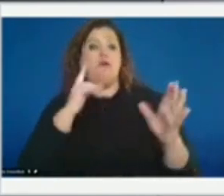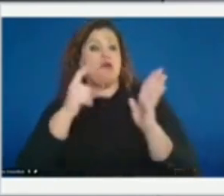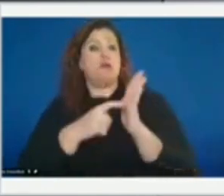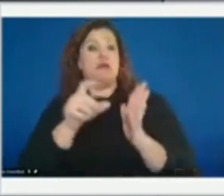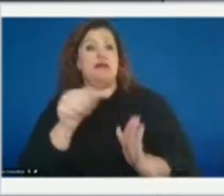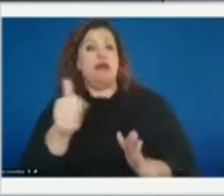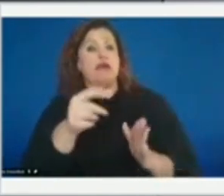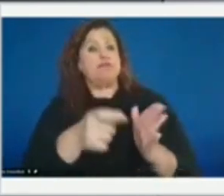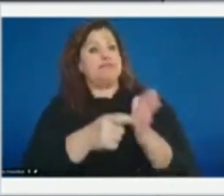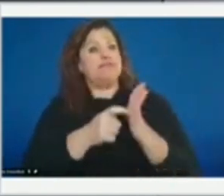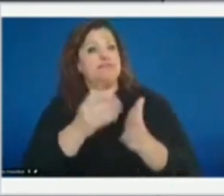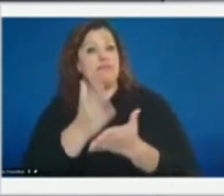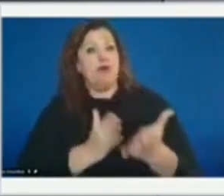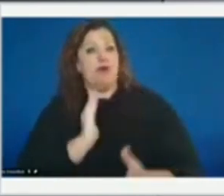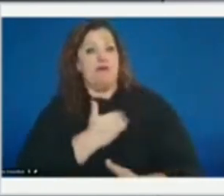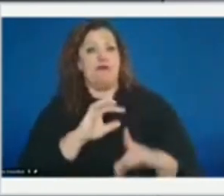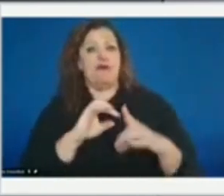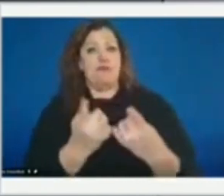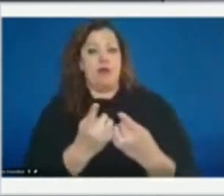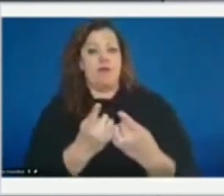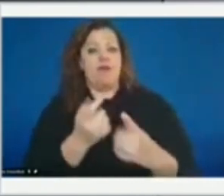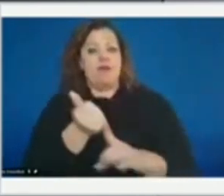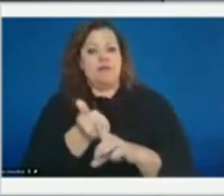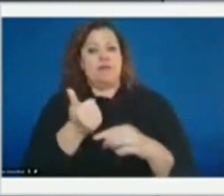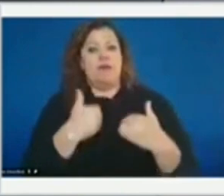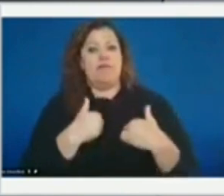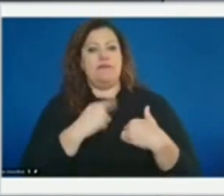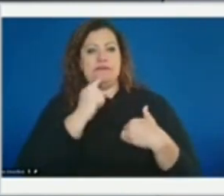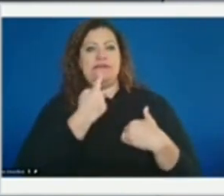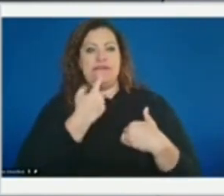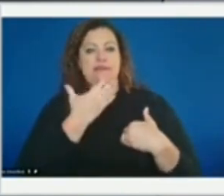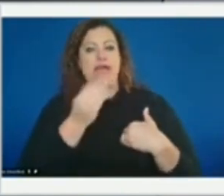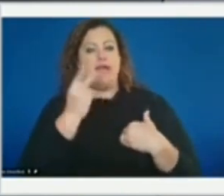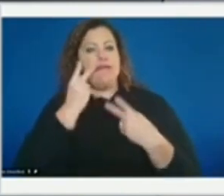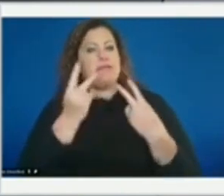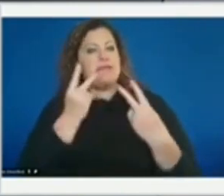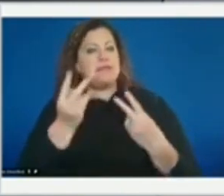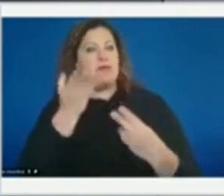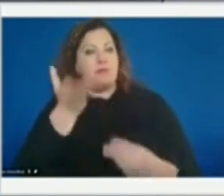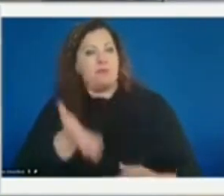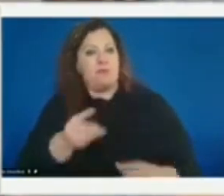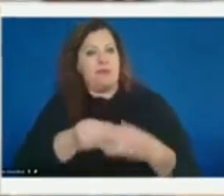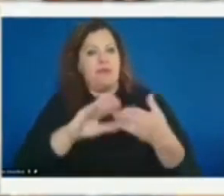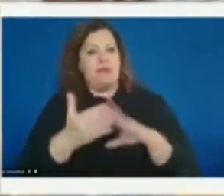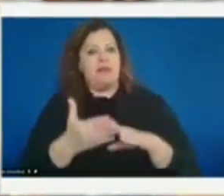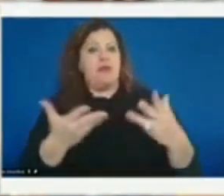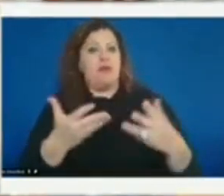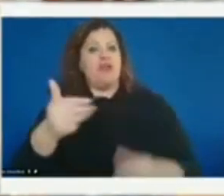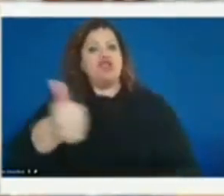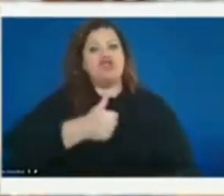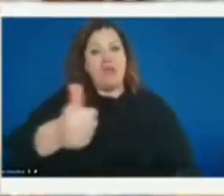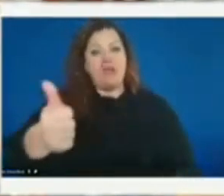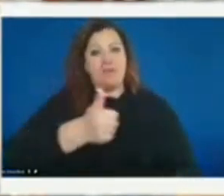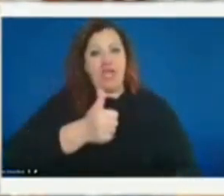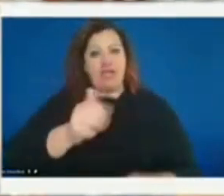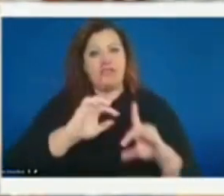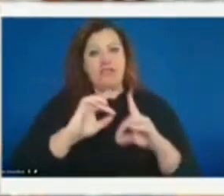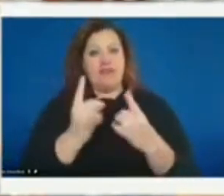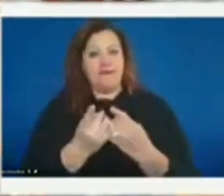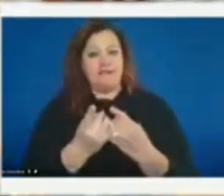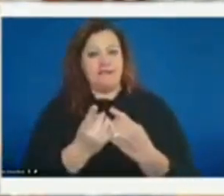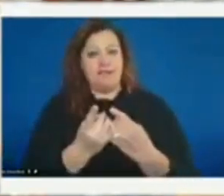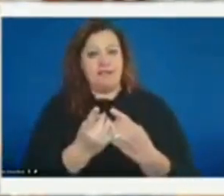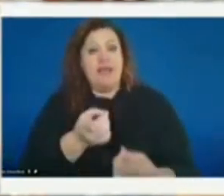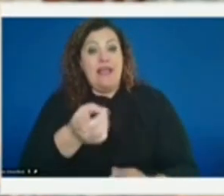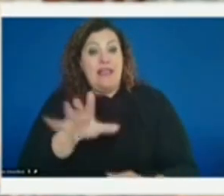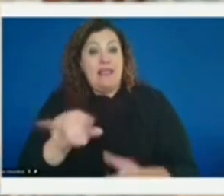component of our department that has a significant and visible presence in our community, the Transportation Division. This team